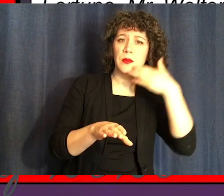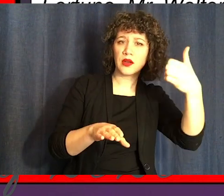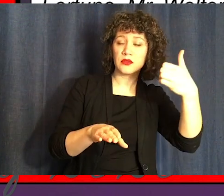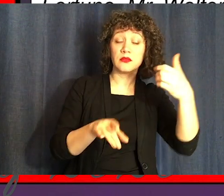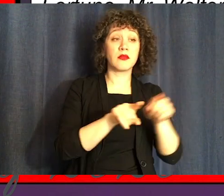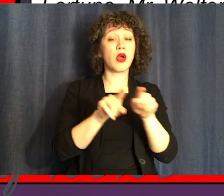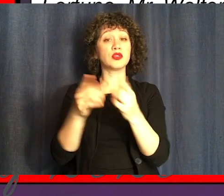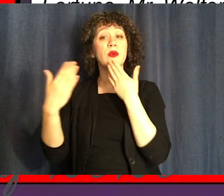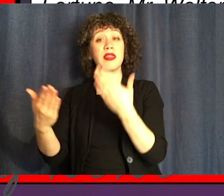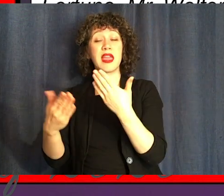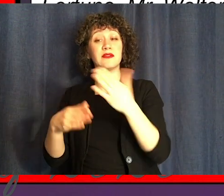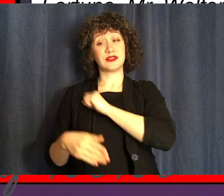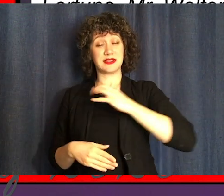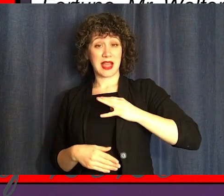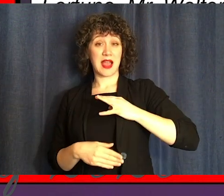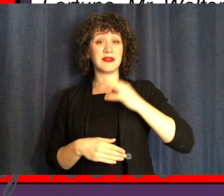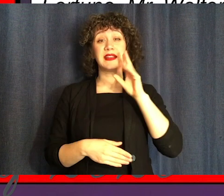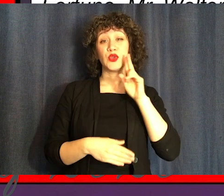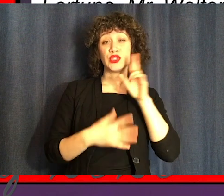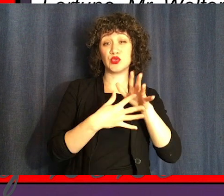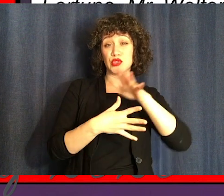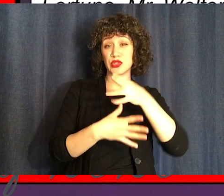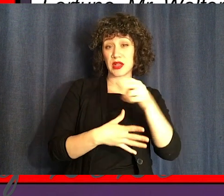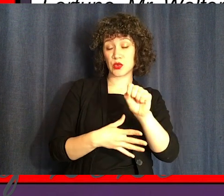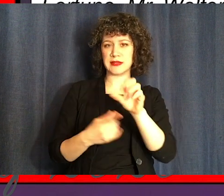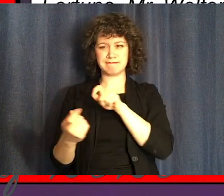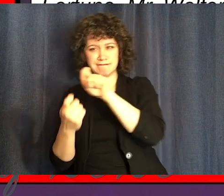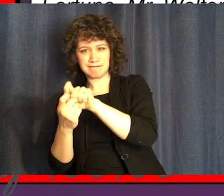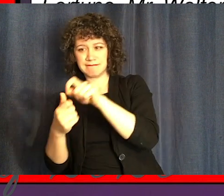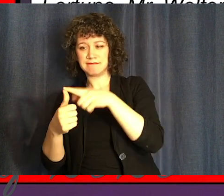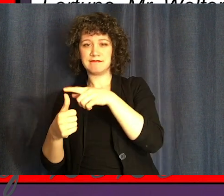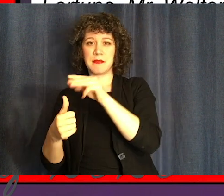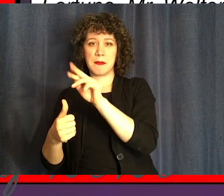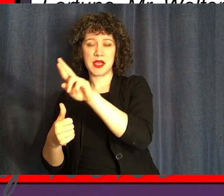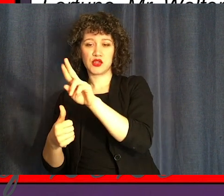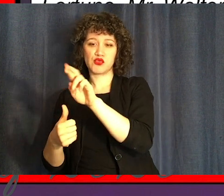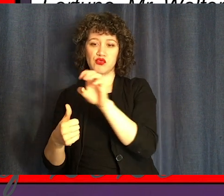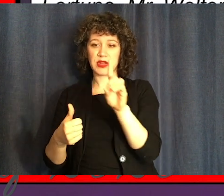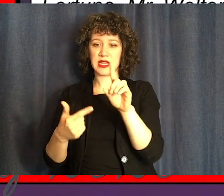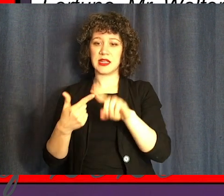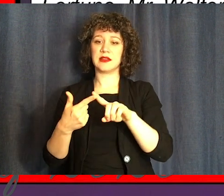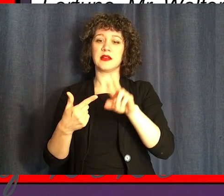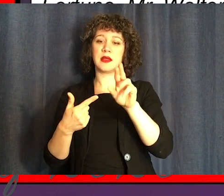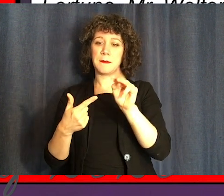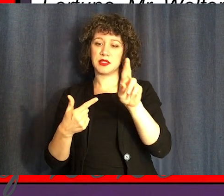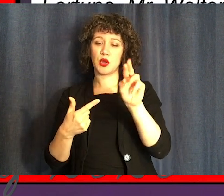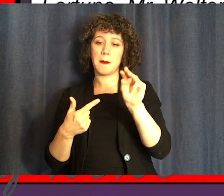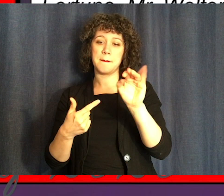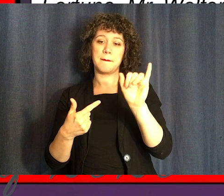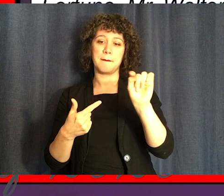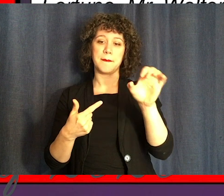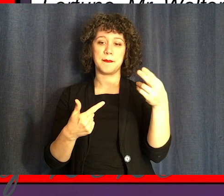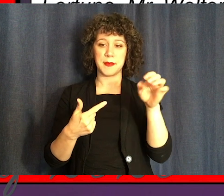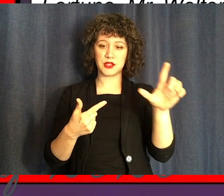thank the staff at Houston Junior Senior High School, especially Mr. Reed, Mr. Mitchell, Mrs. Fortune, Mr. Wolfer, and Mr. Parker for